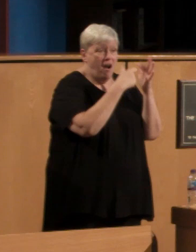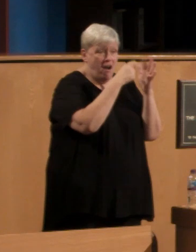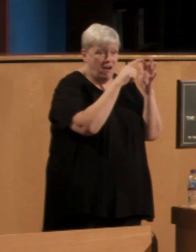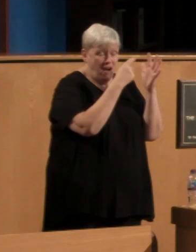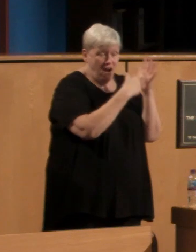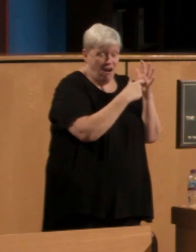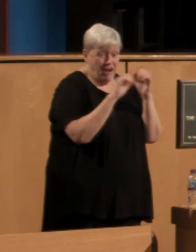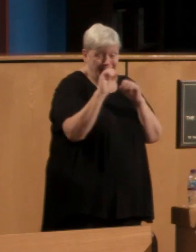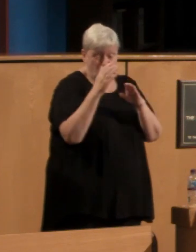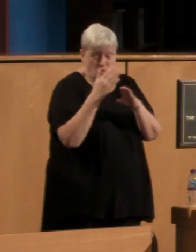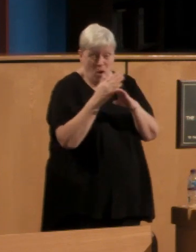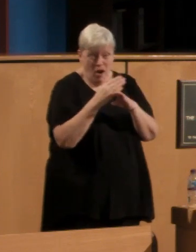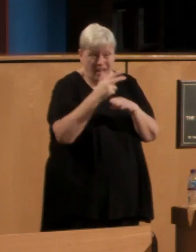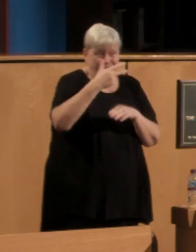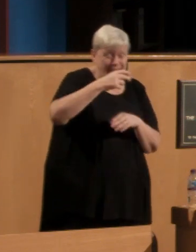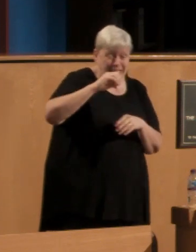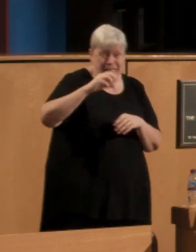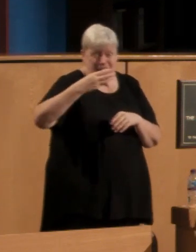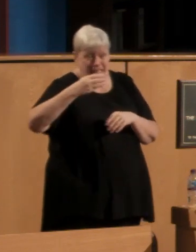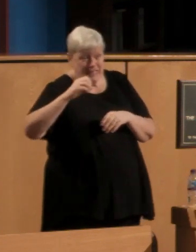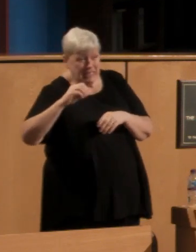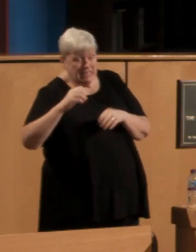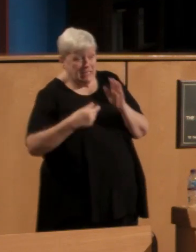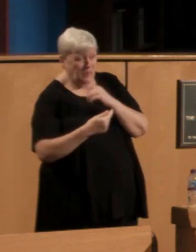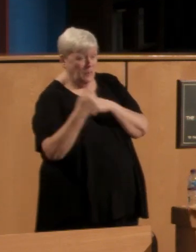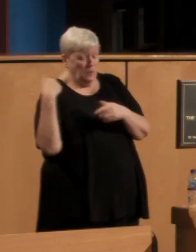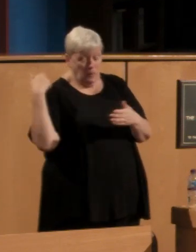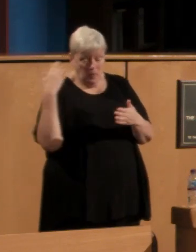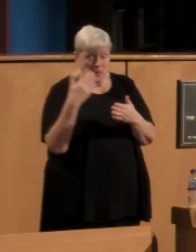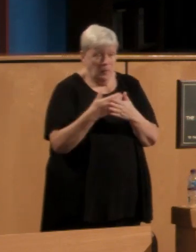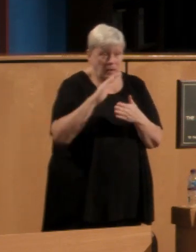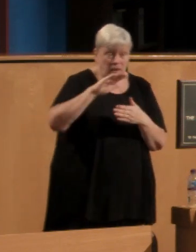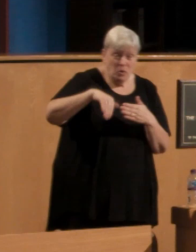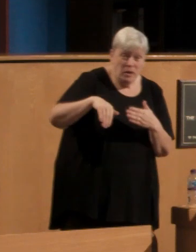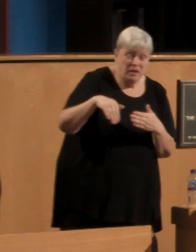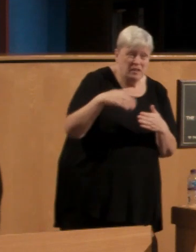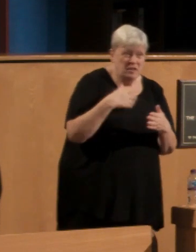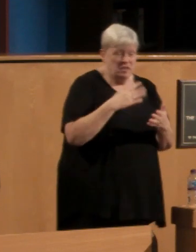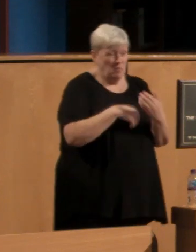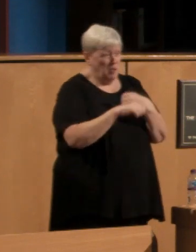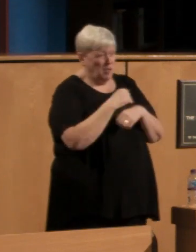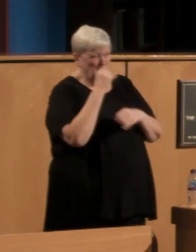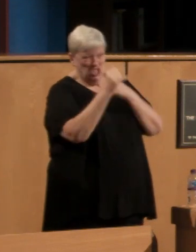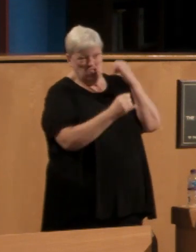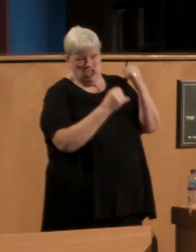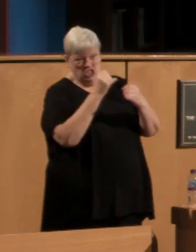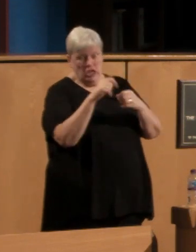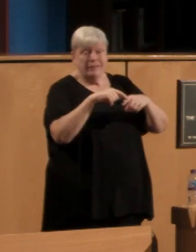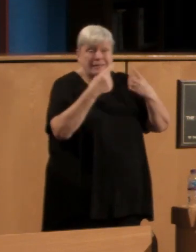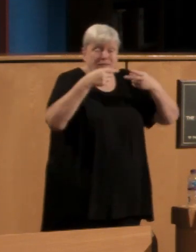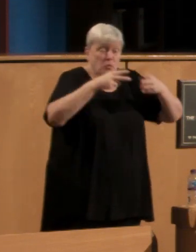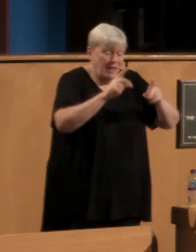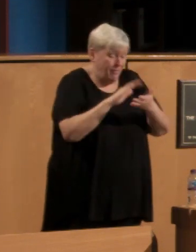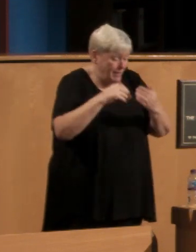sort of the 80s and 90s, when like queerness is vilified in a different way to how it is